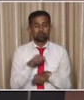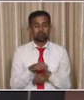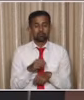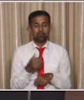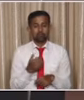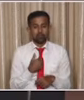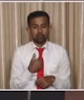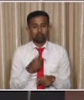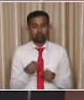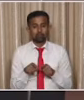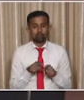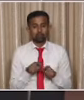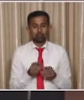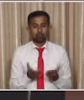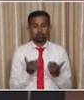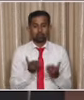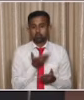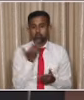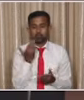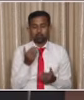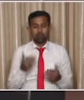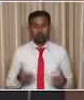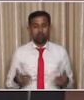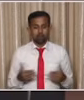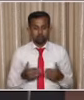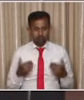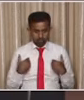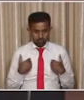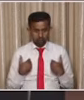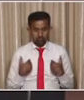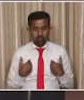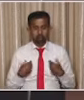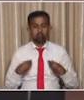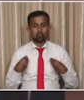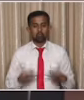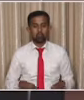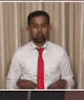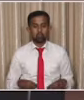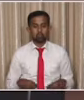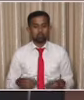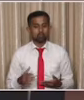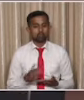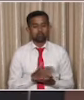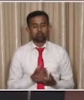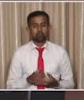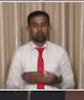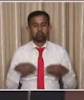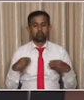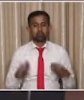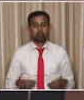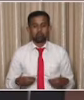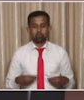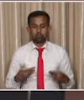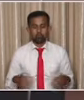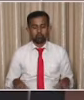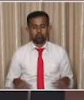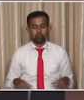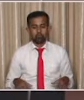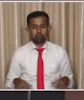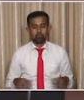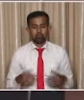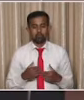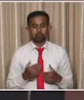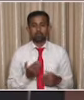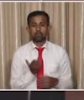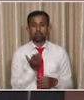We are bankrupt. Totally bankrupt. When we go to the UN, we don't